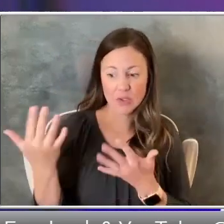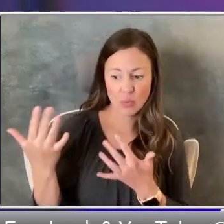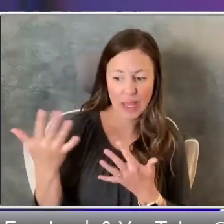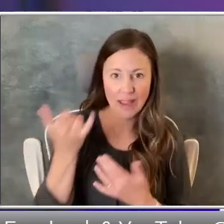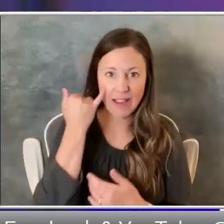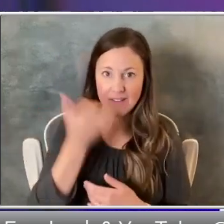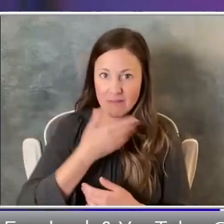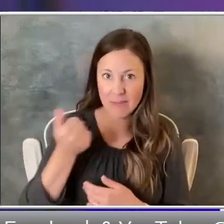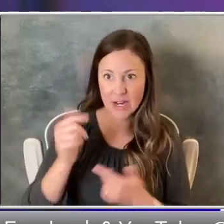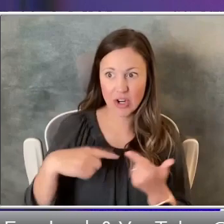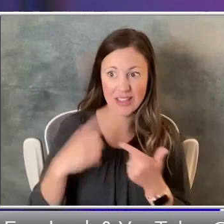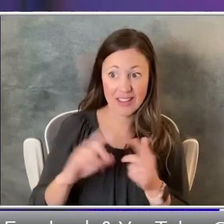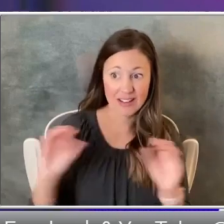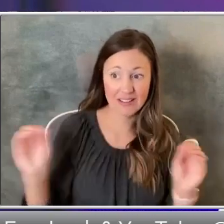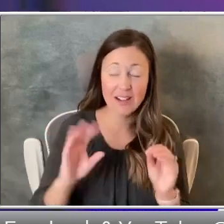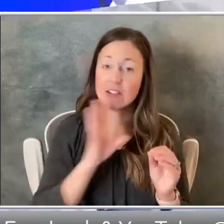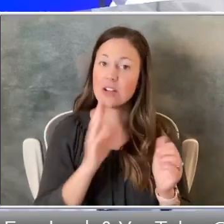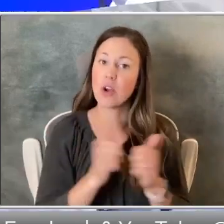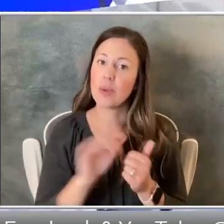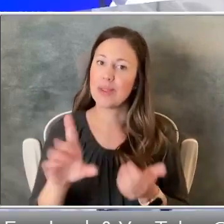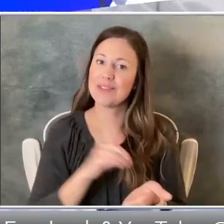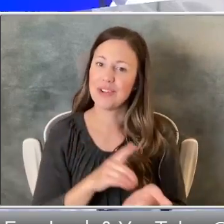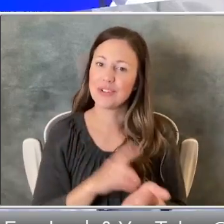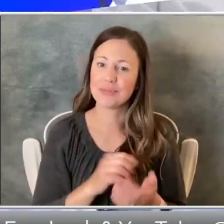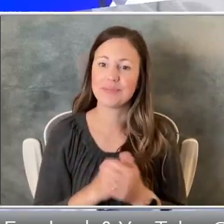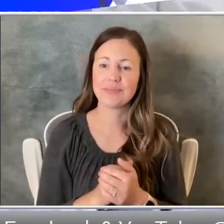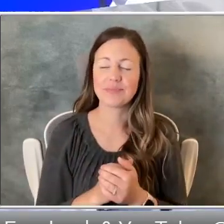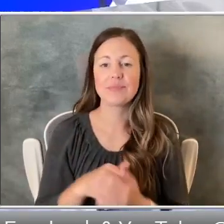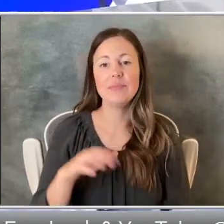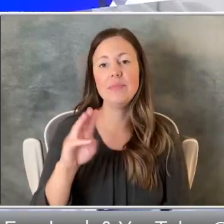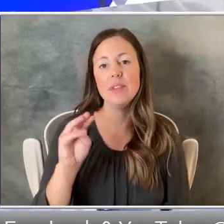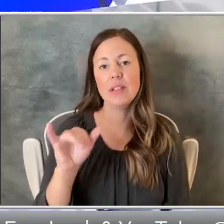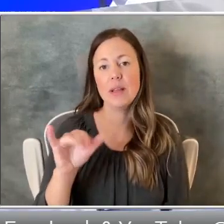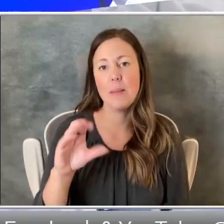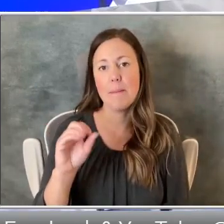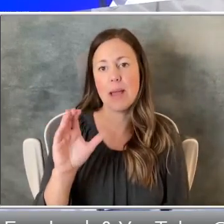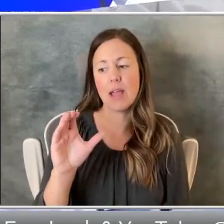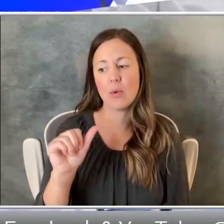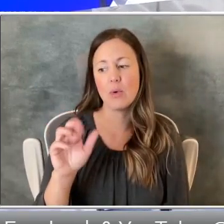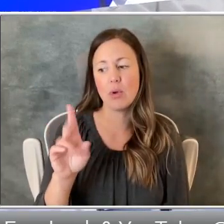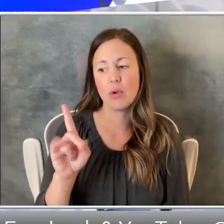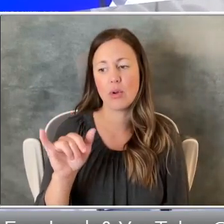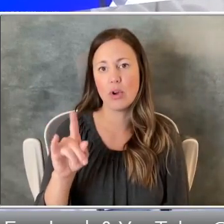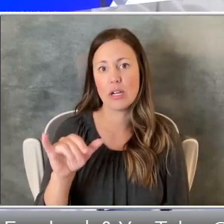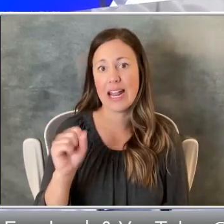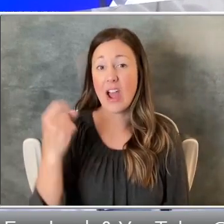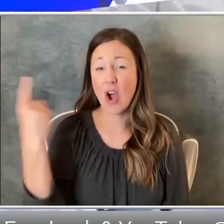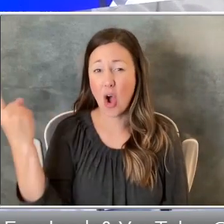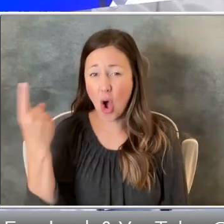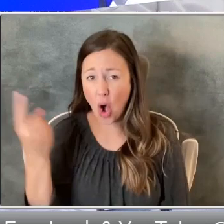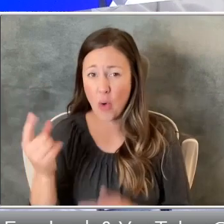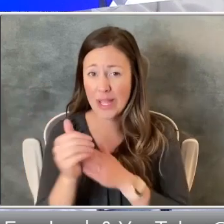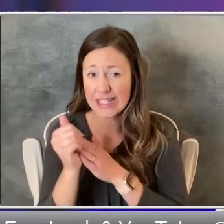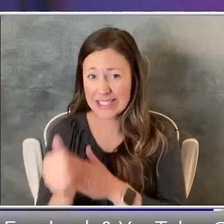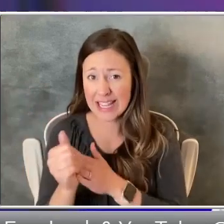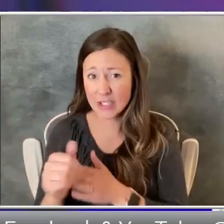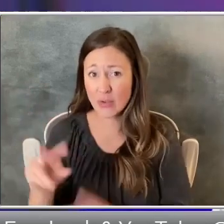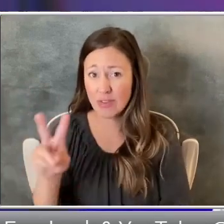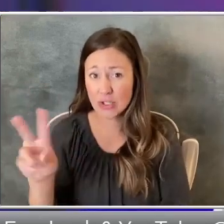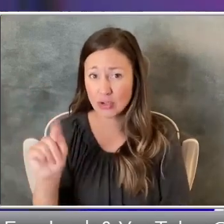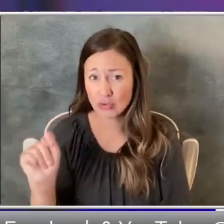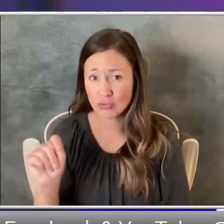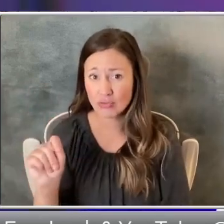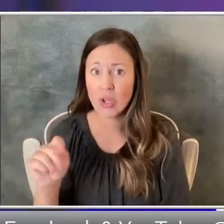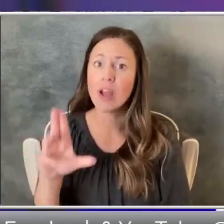talk with your provider about it. Does myocarditis always lead to ventricular tachycardia? No, vast majority of the time it comes and then